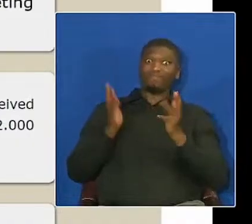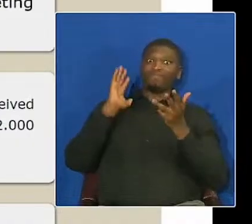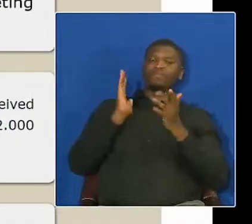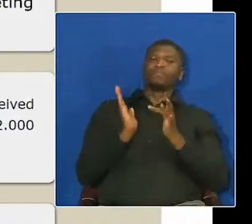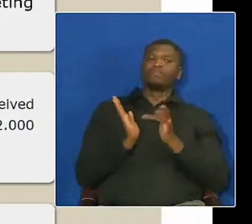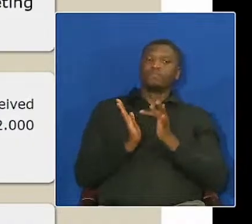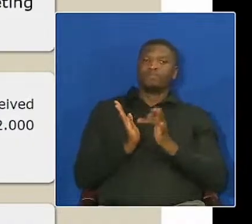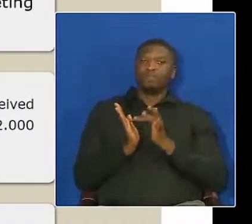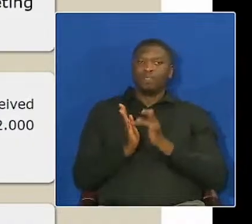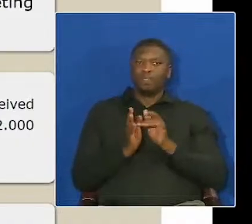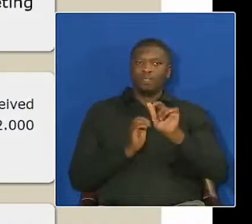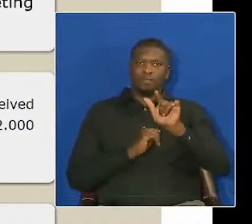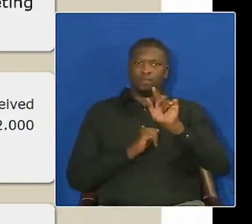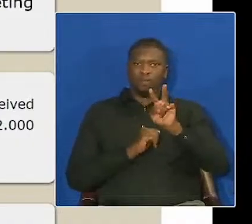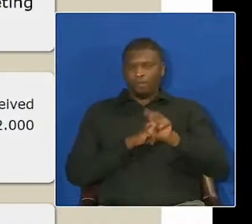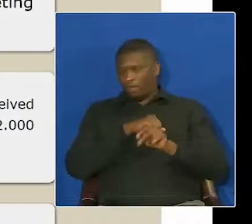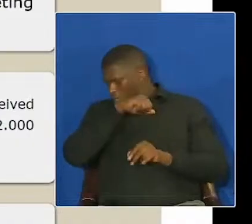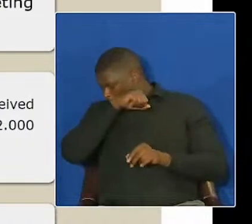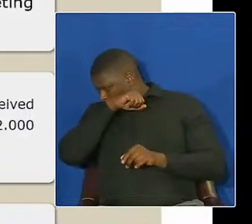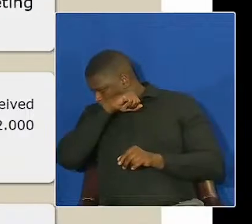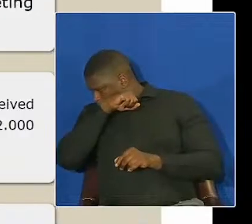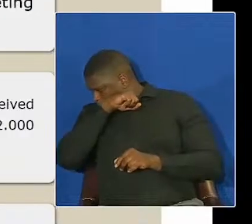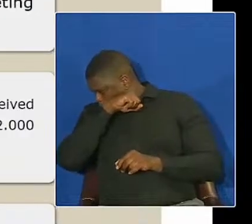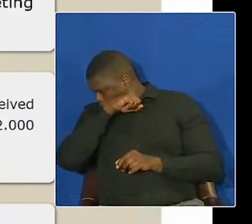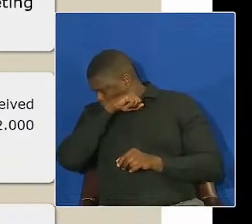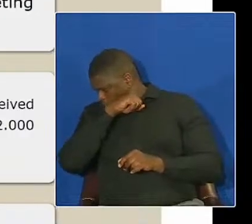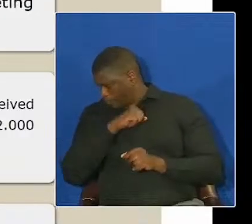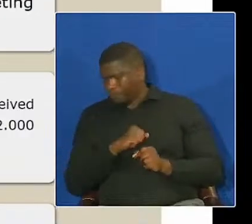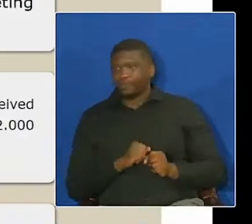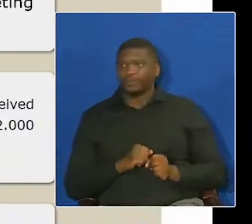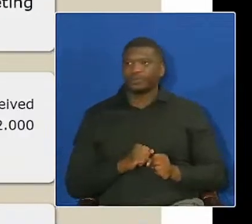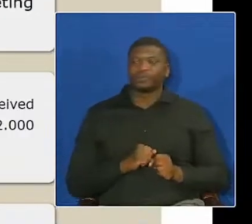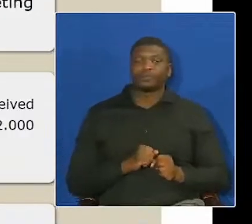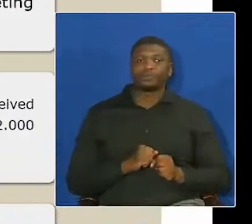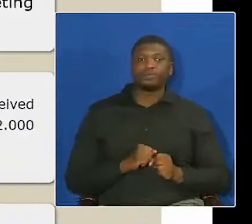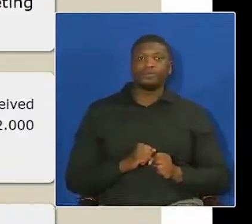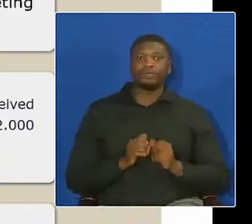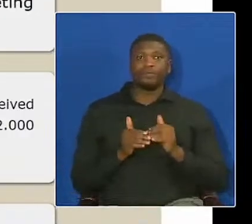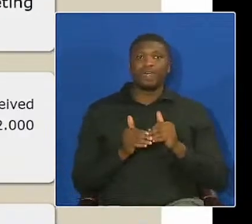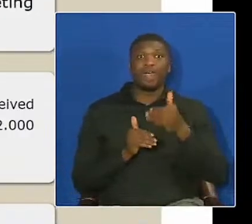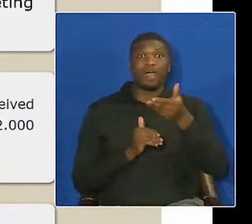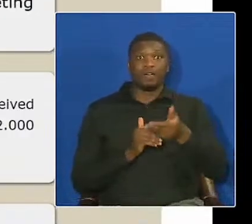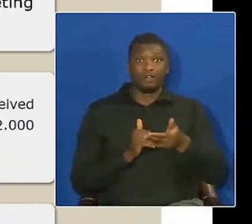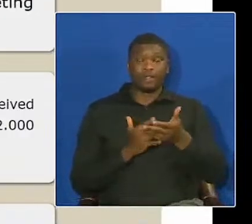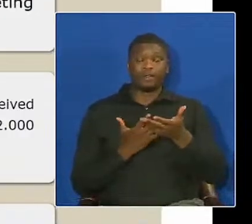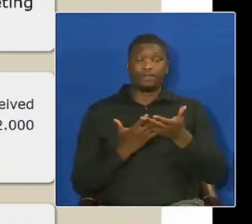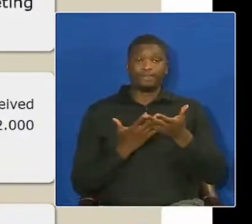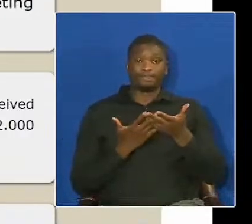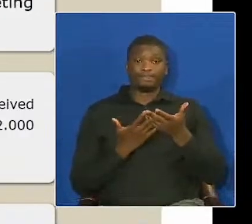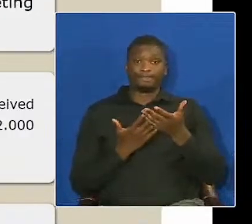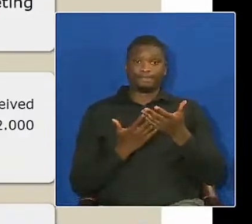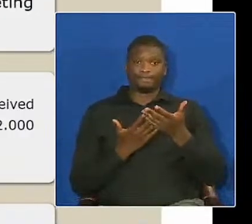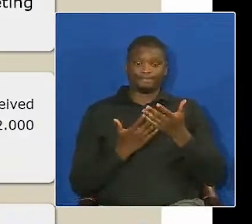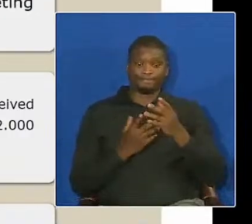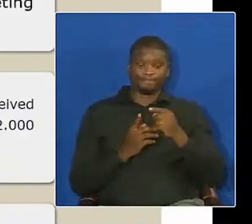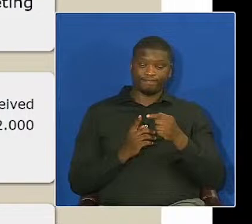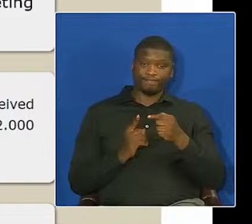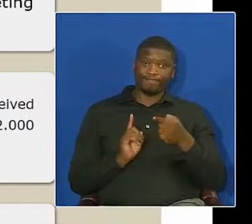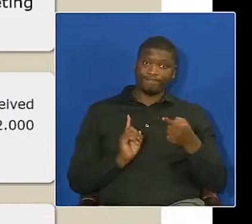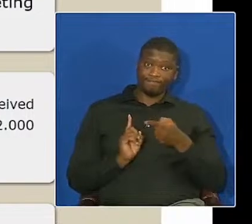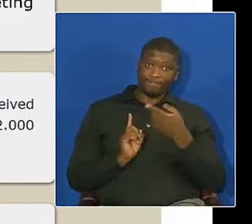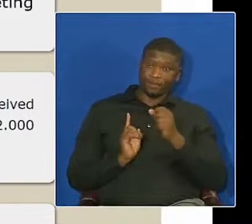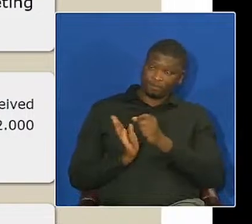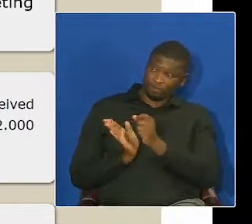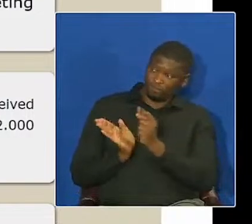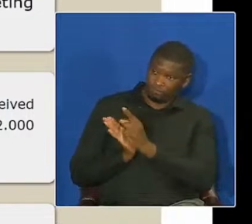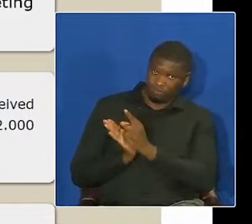page 72. And then after that, then Mr. Mokgotsi is sending a message